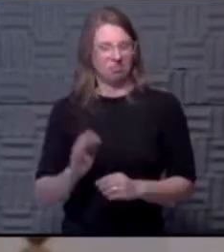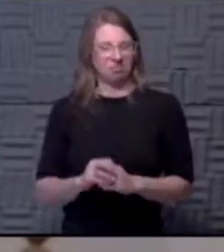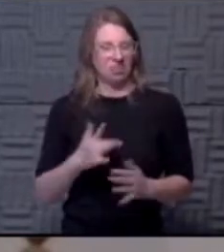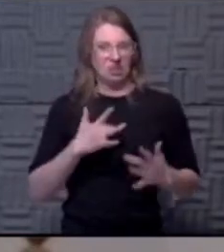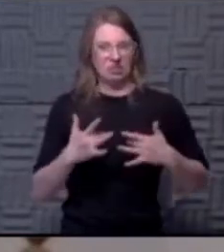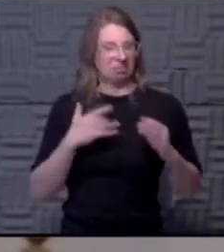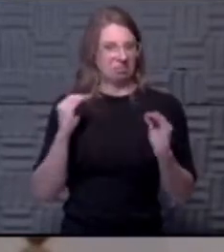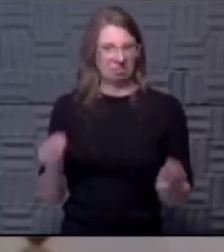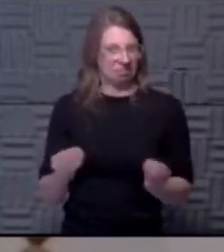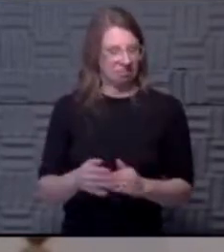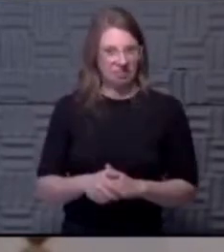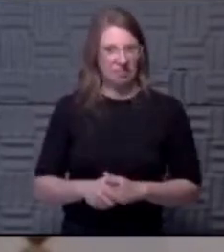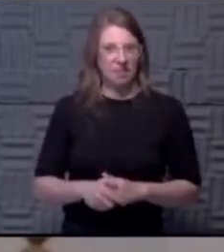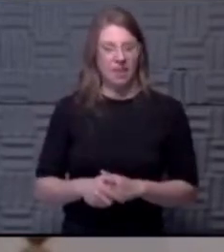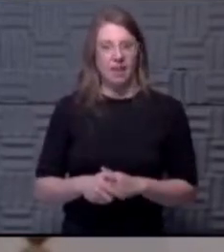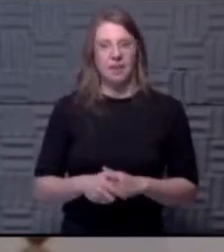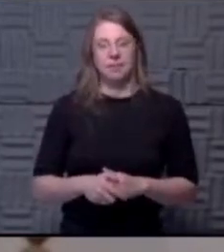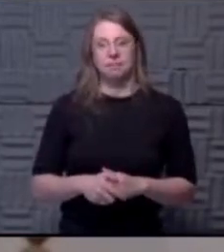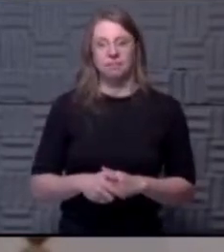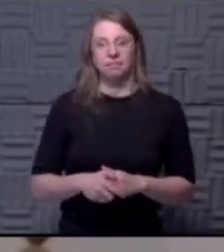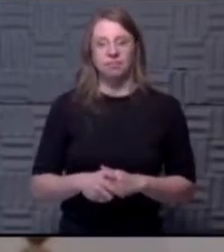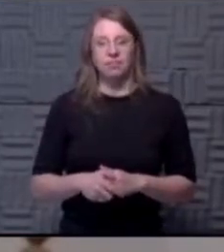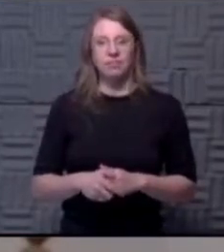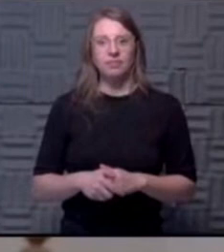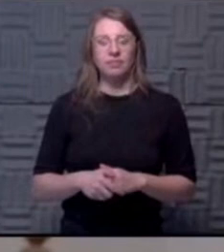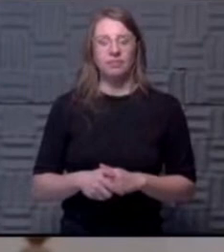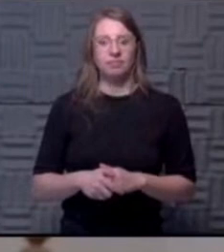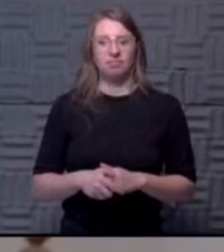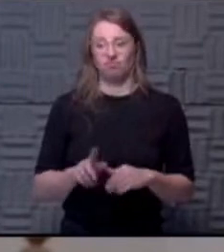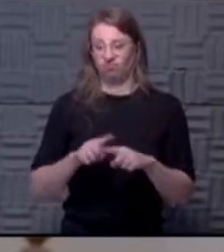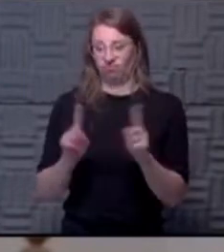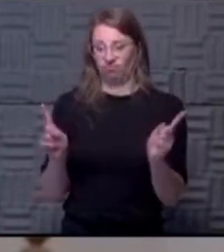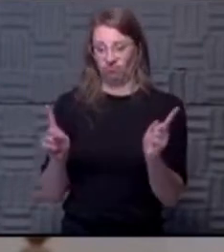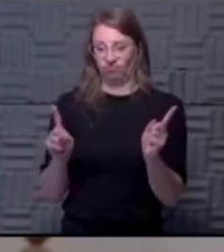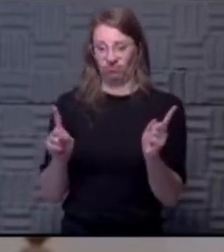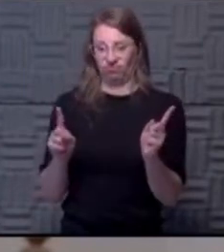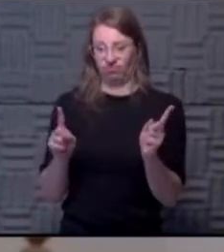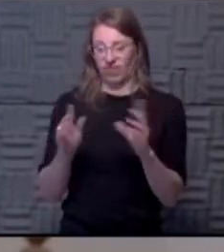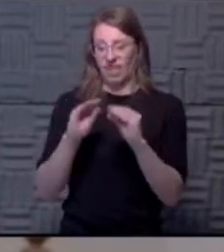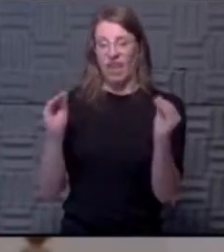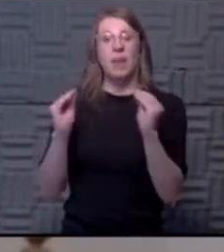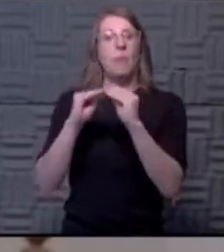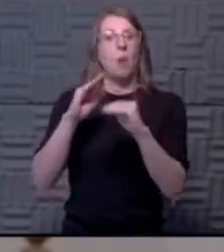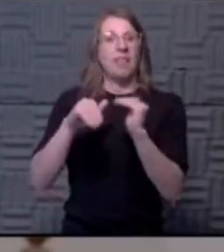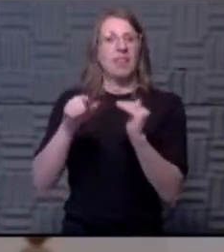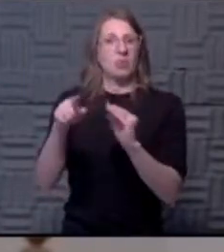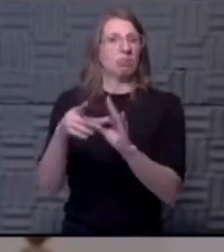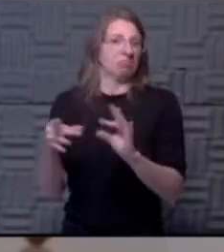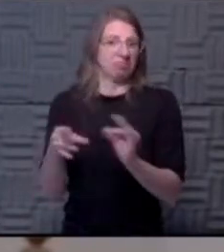concern. But we have no assurances anything better than what you said, David.